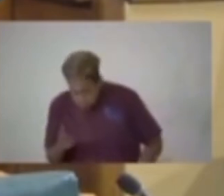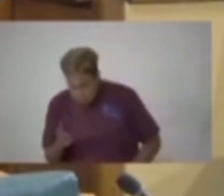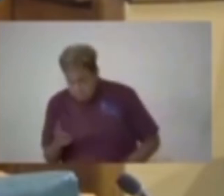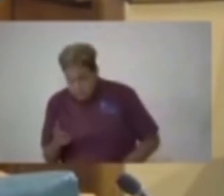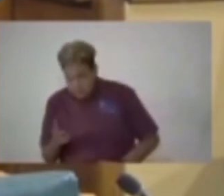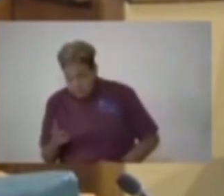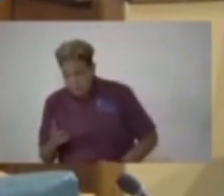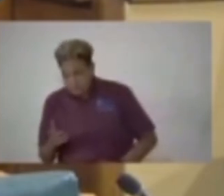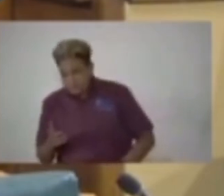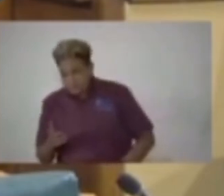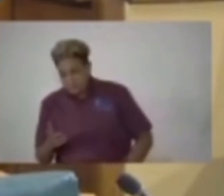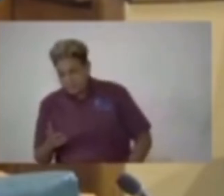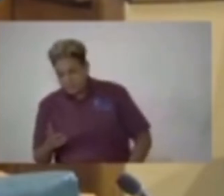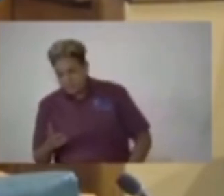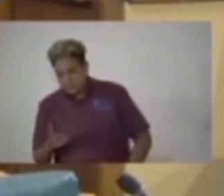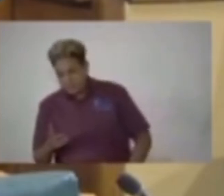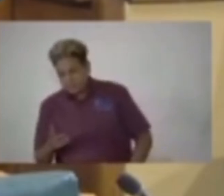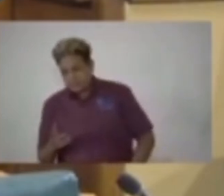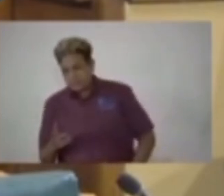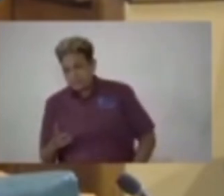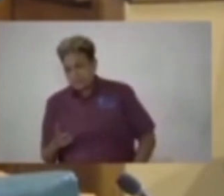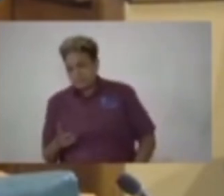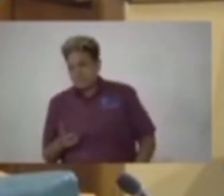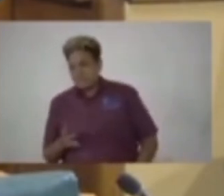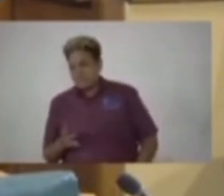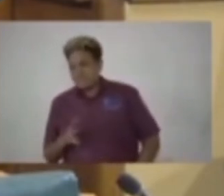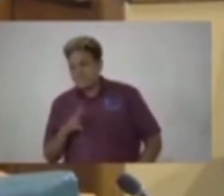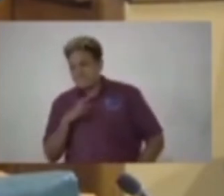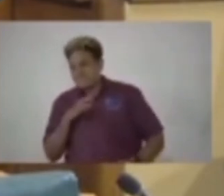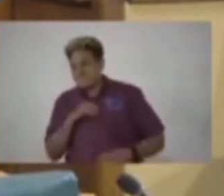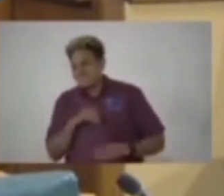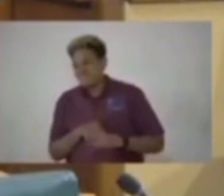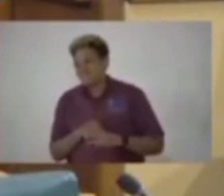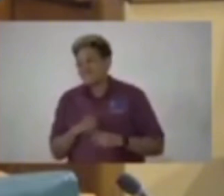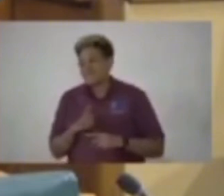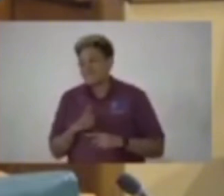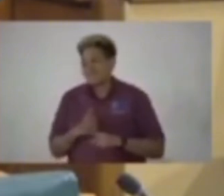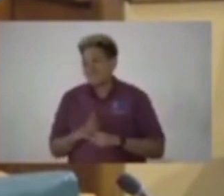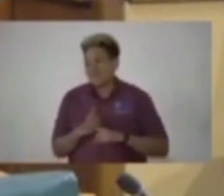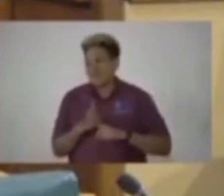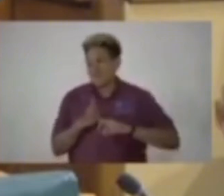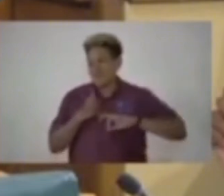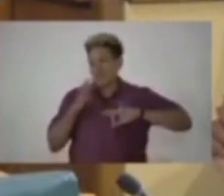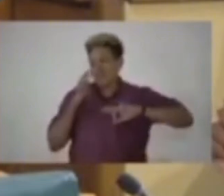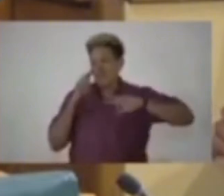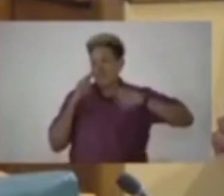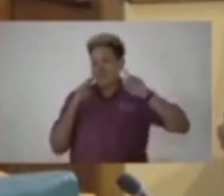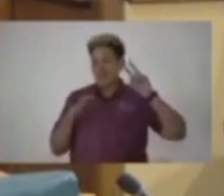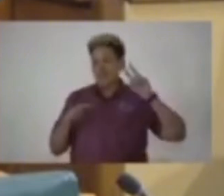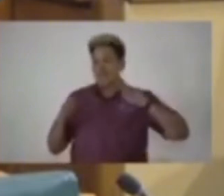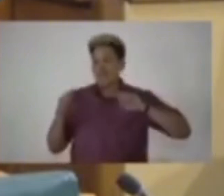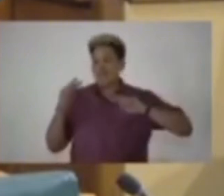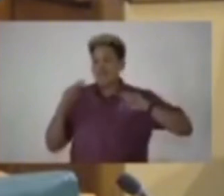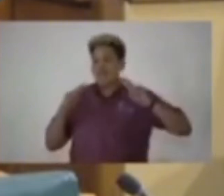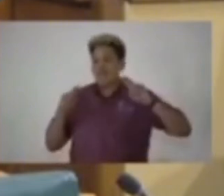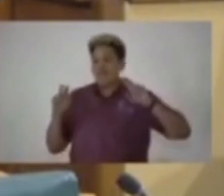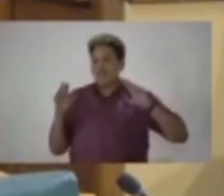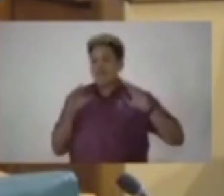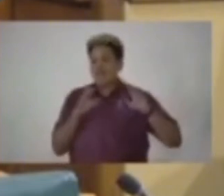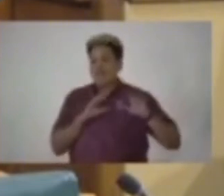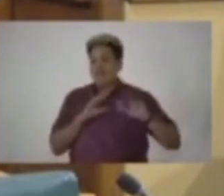no necessary people no respect, you know. The man who then respect is not there. And that is the reason why see him side of the so to,